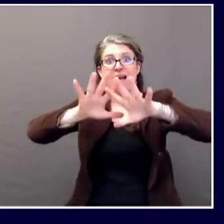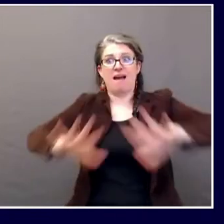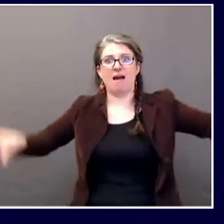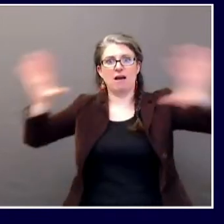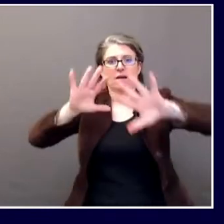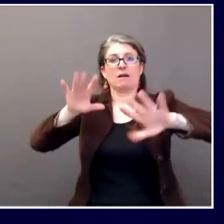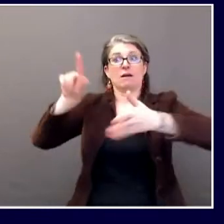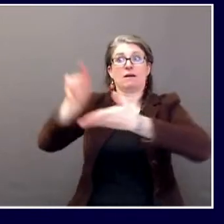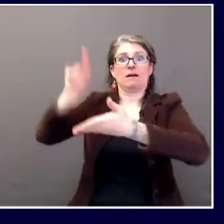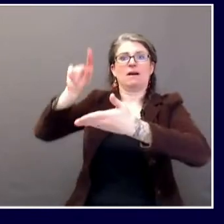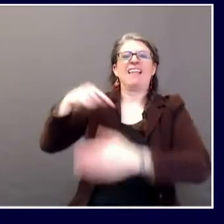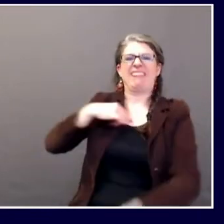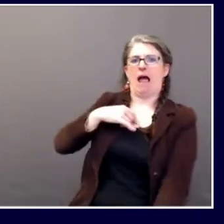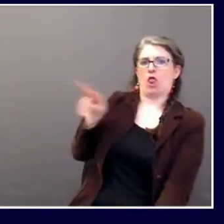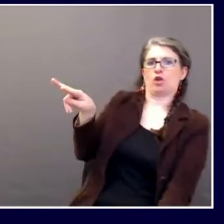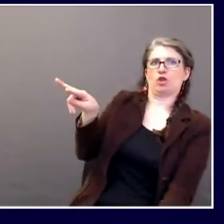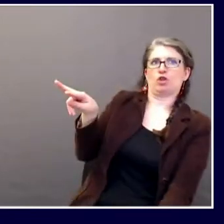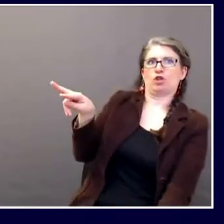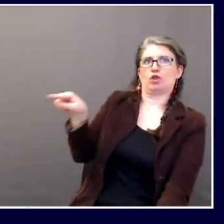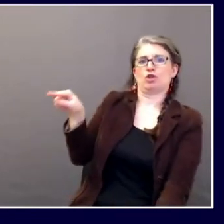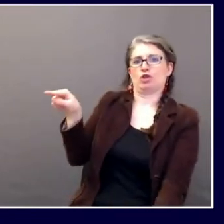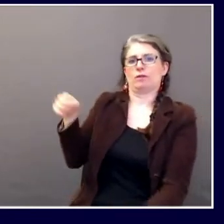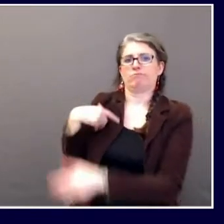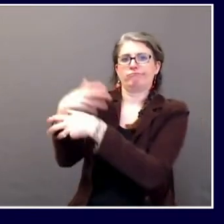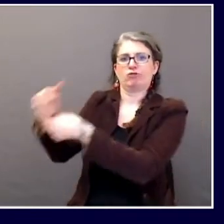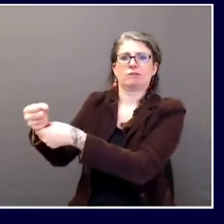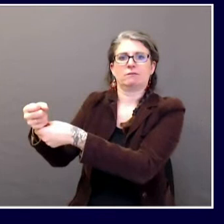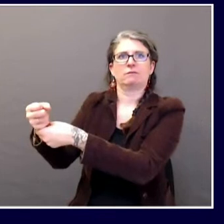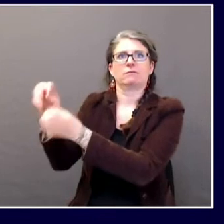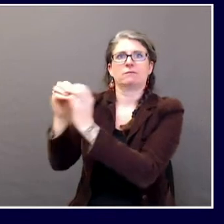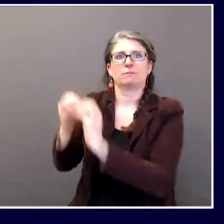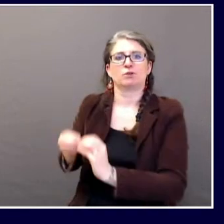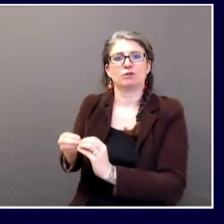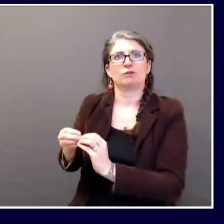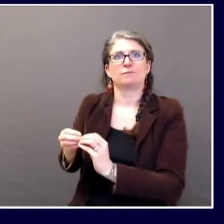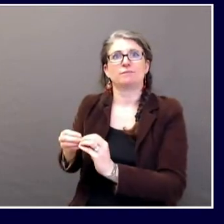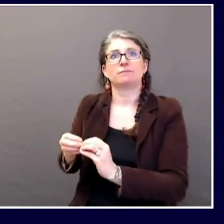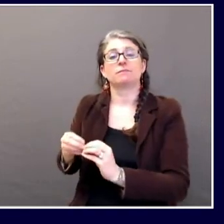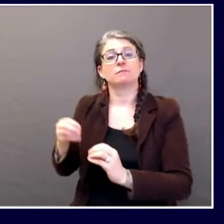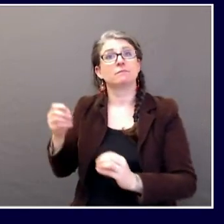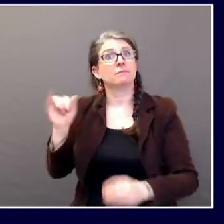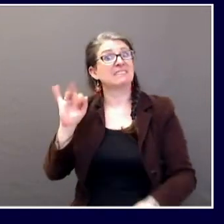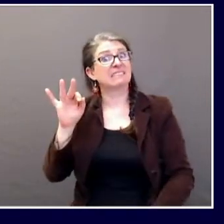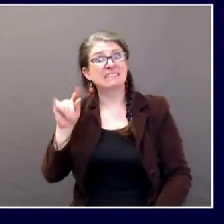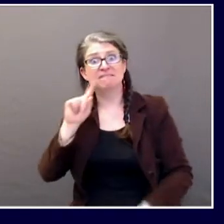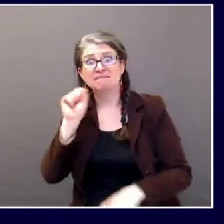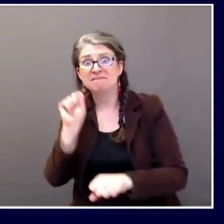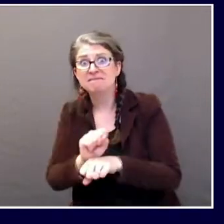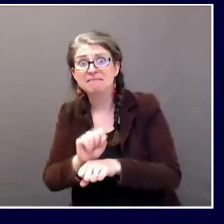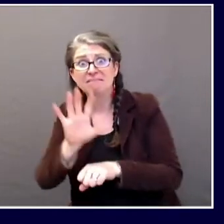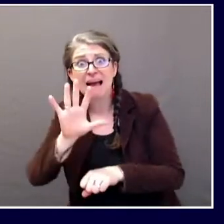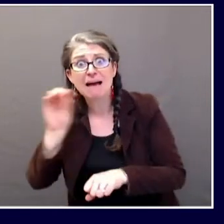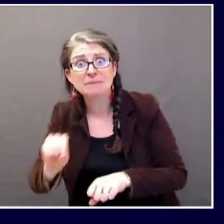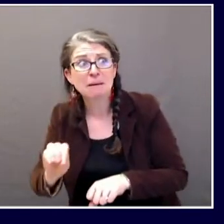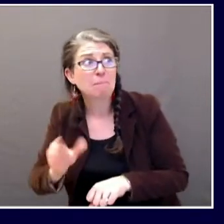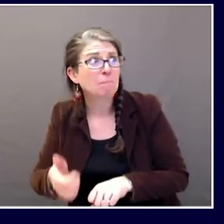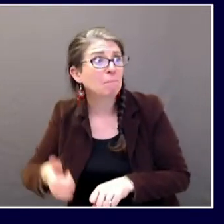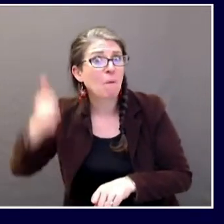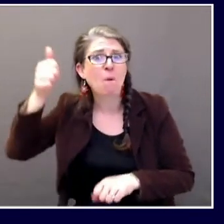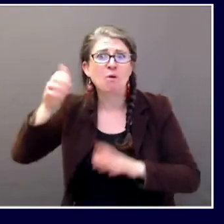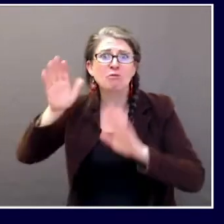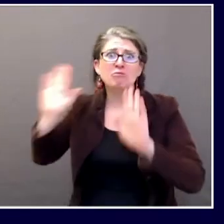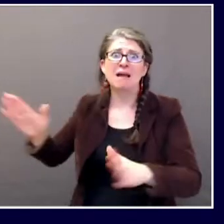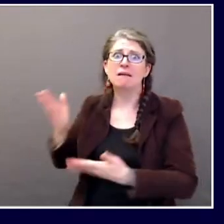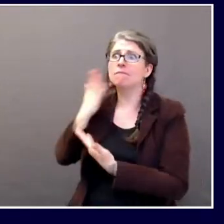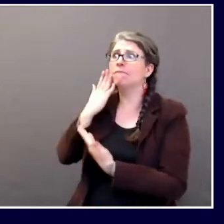And that's welcome. We thank and commend the administration for continuing to push to increase the